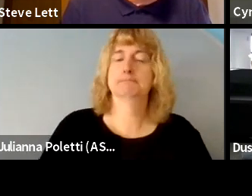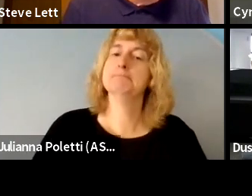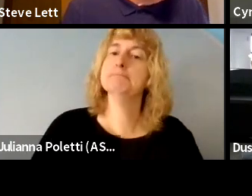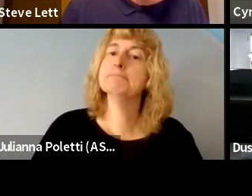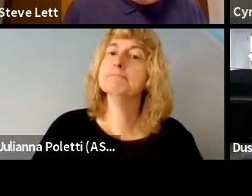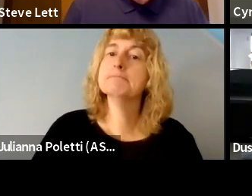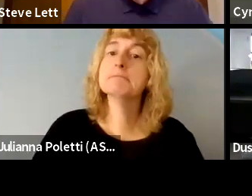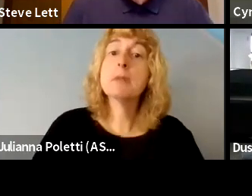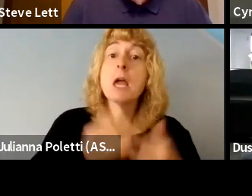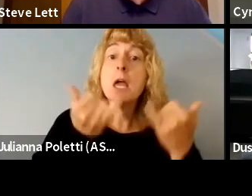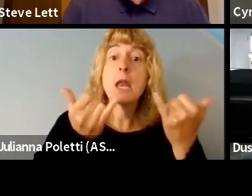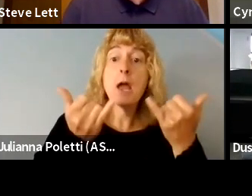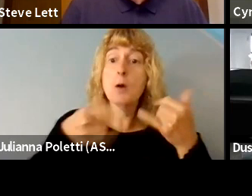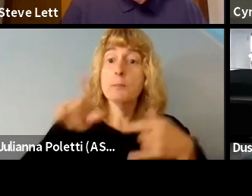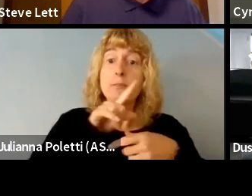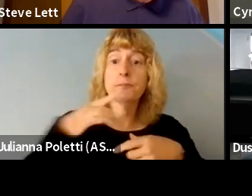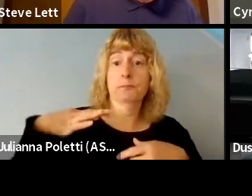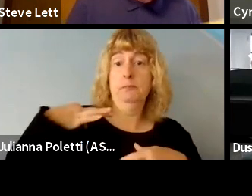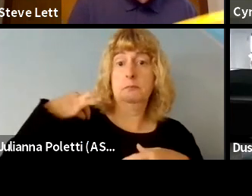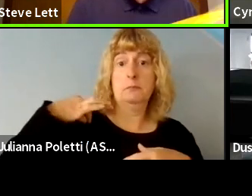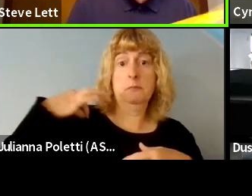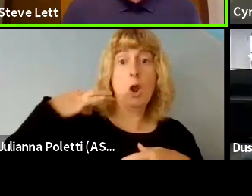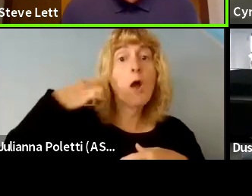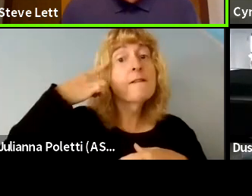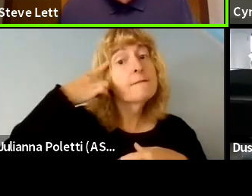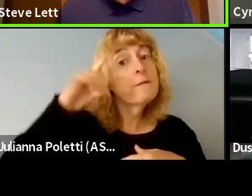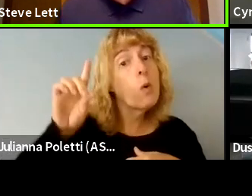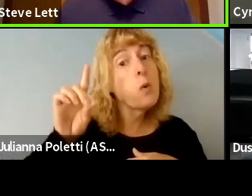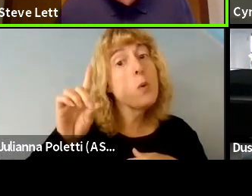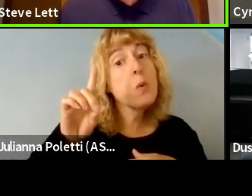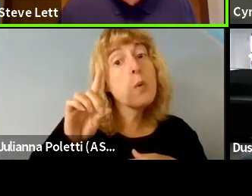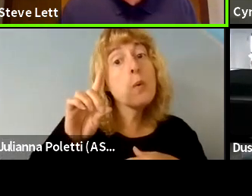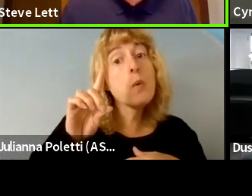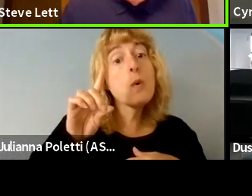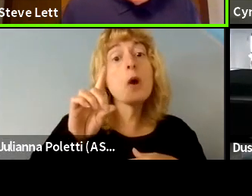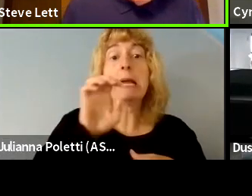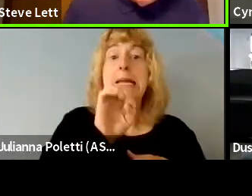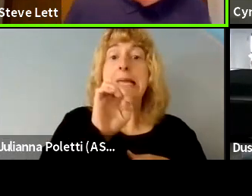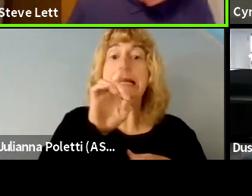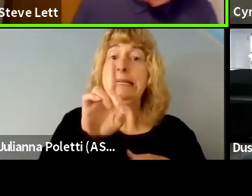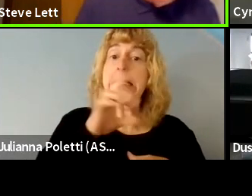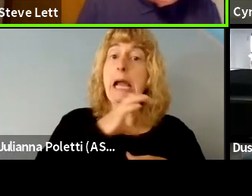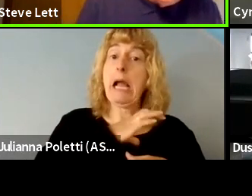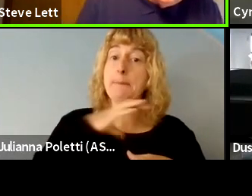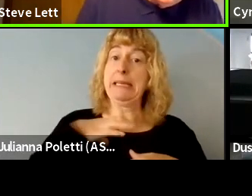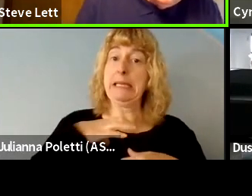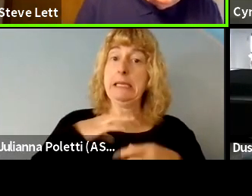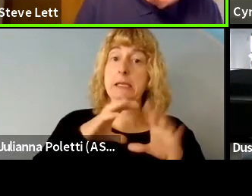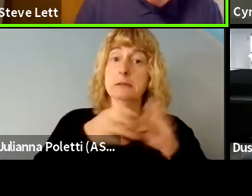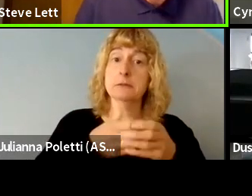Nominations for the committee for the ED.